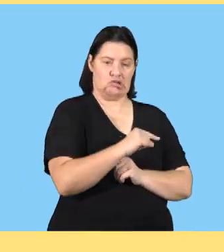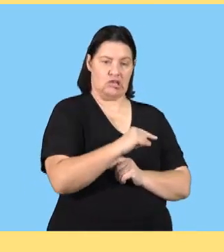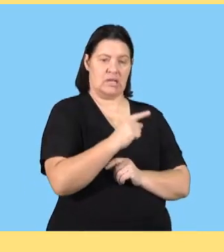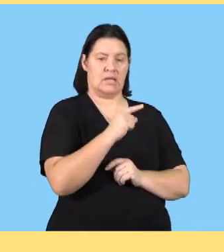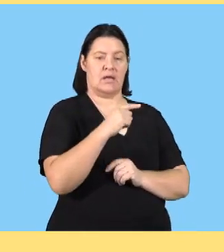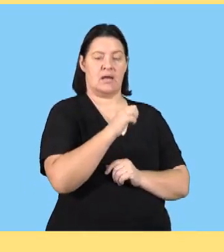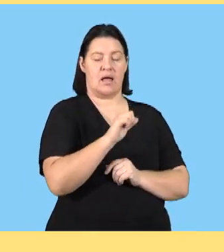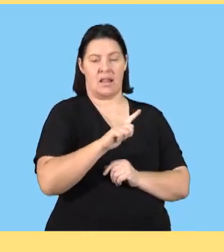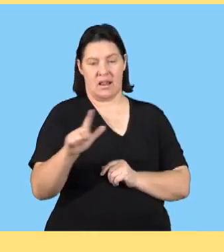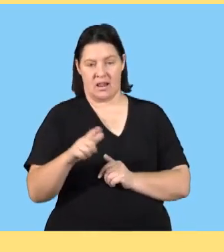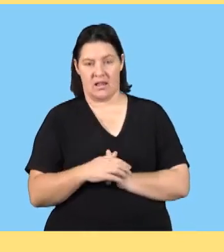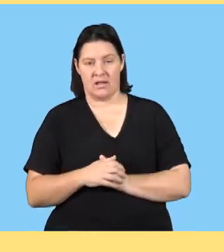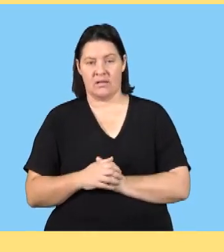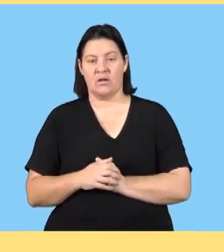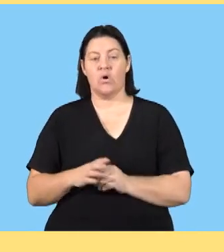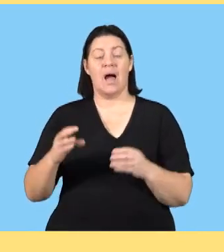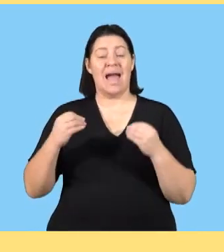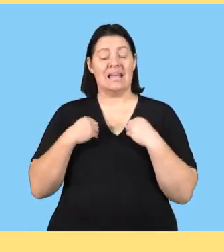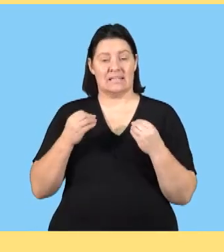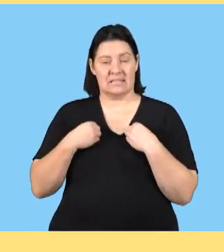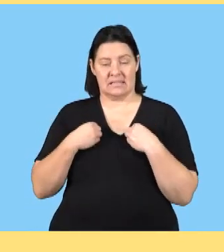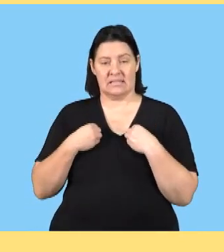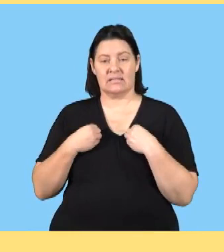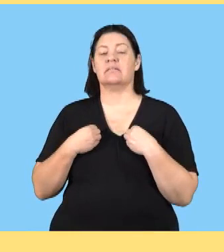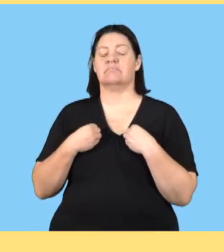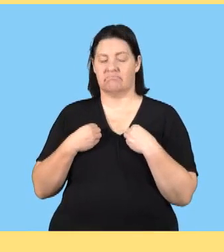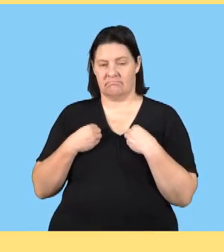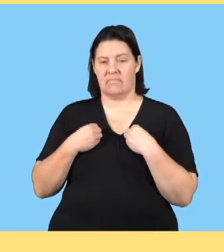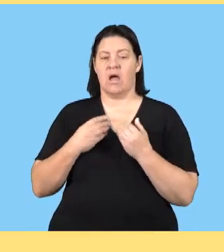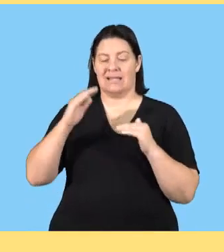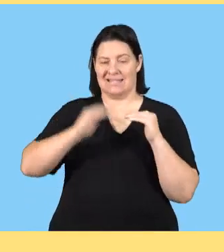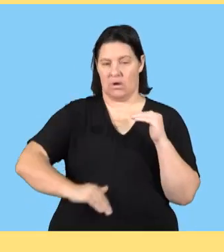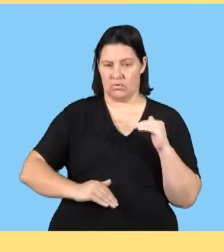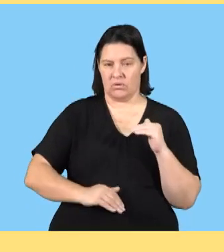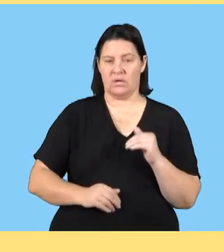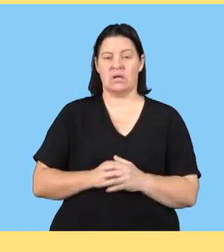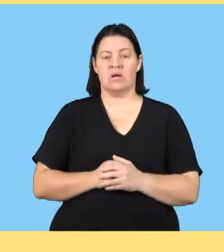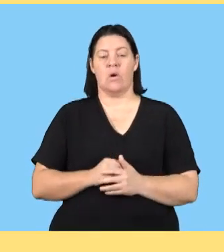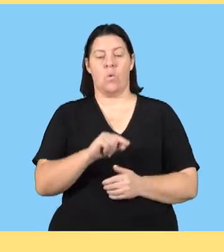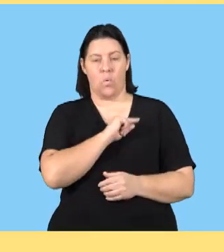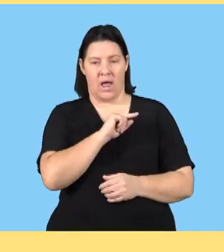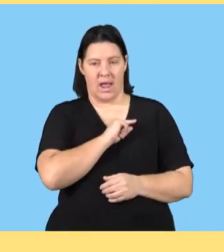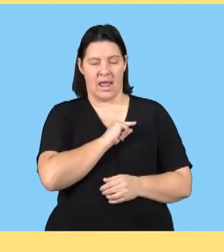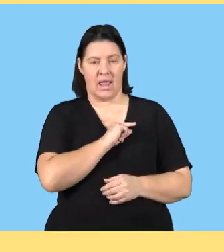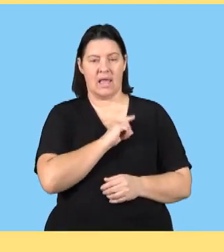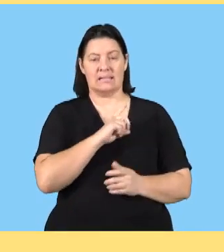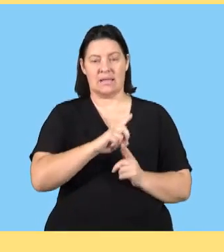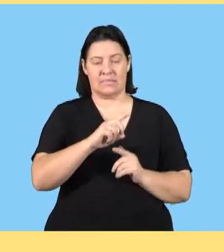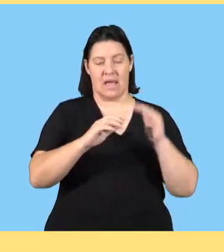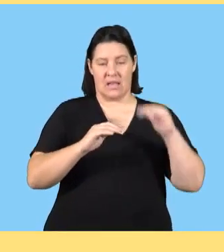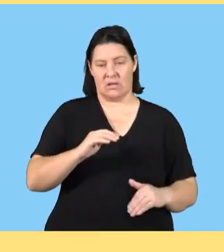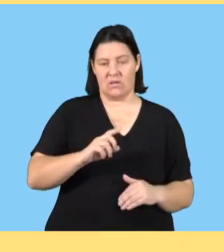Gao. G. Gao. Your assets, yes, definitely they go down because your debtors are